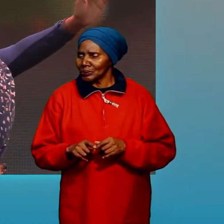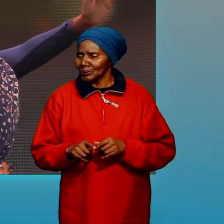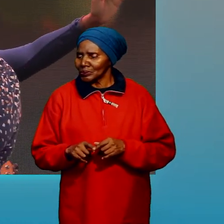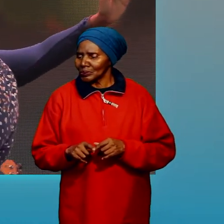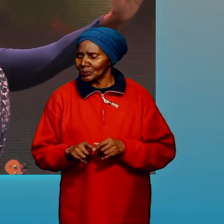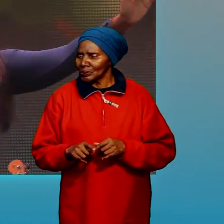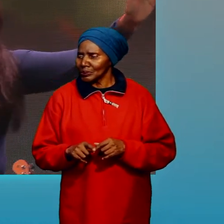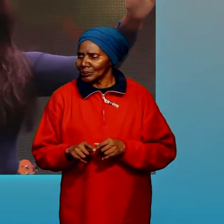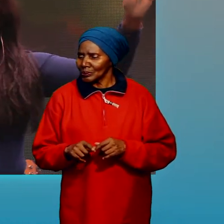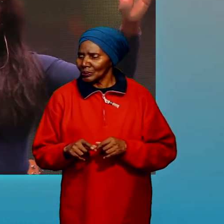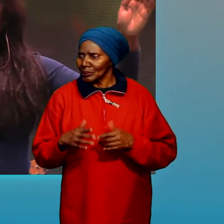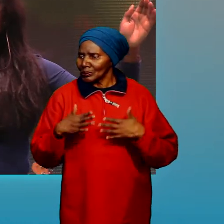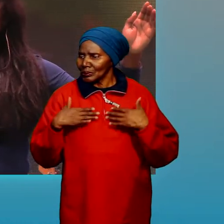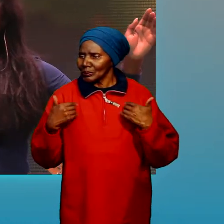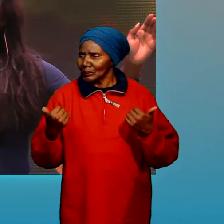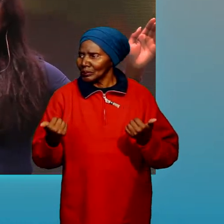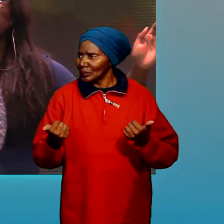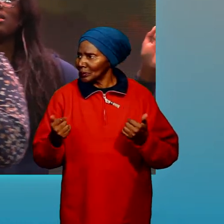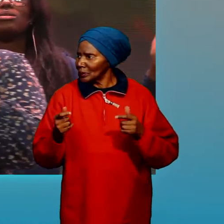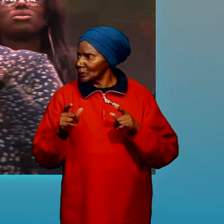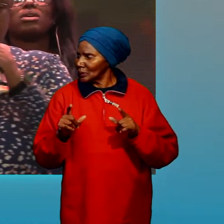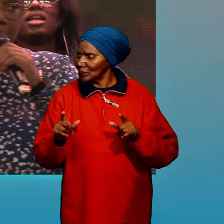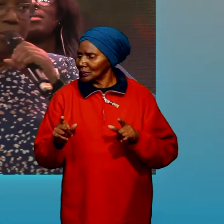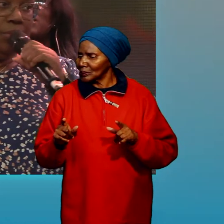Right here,